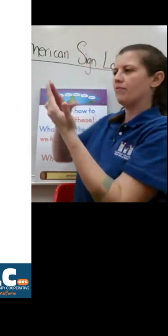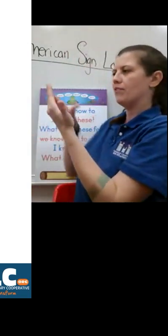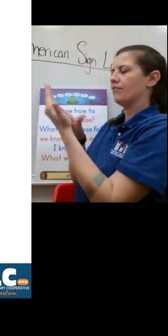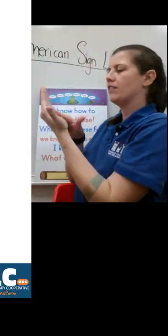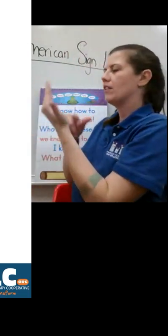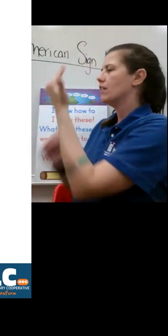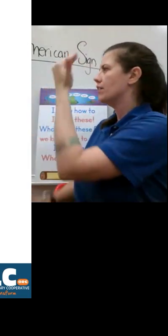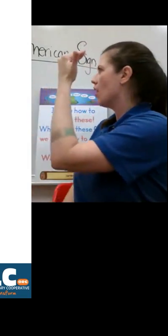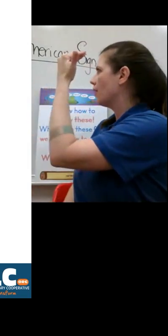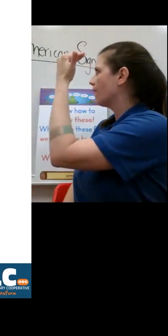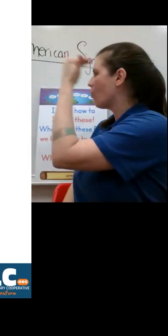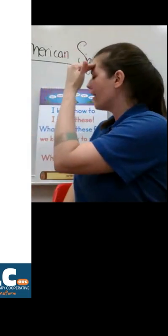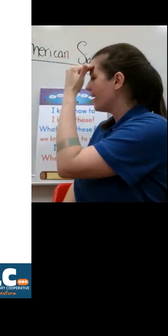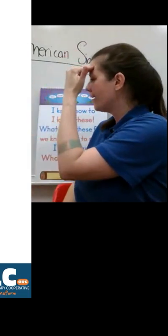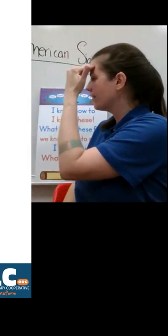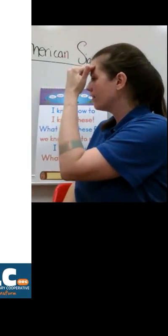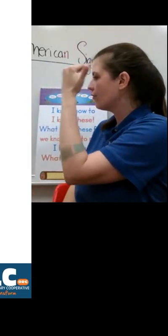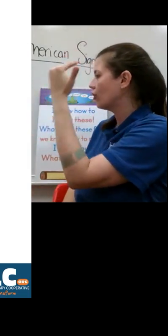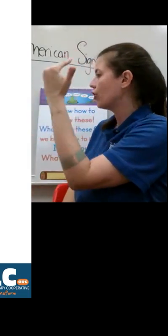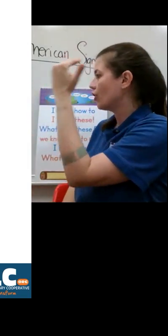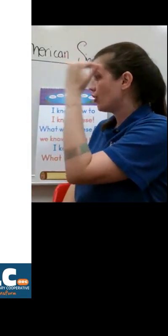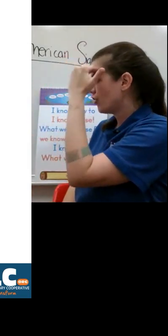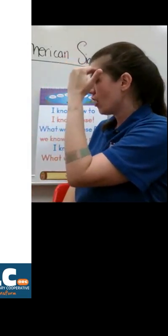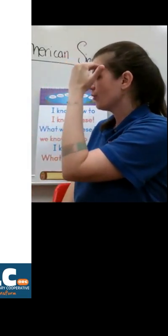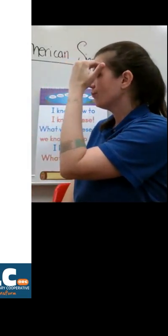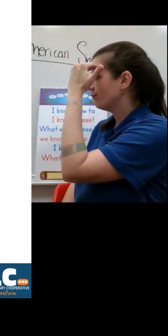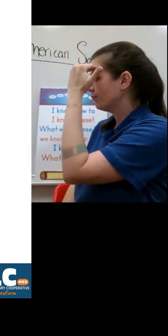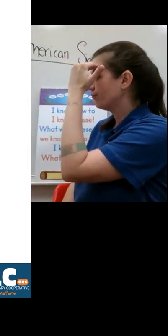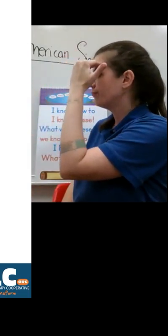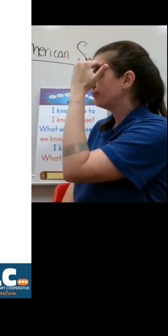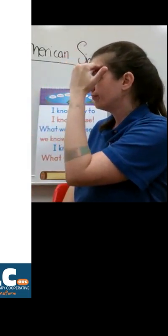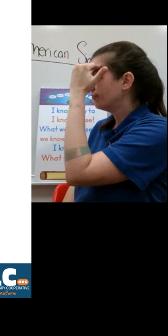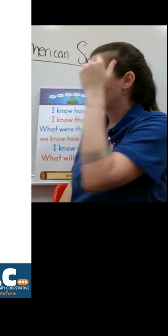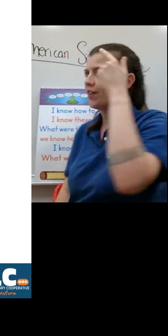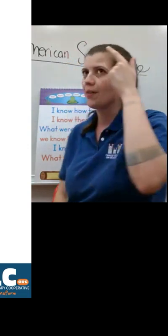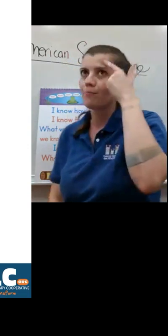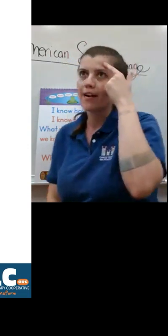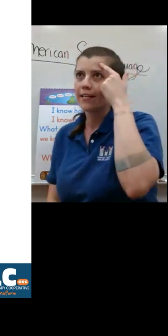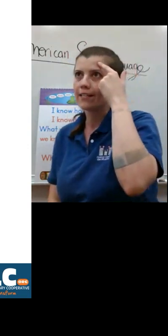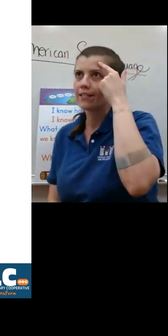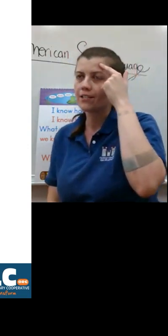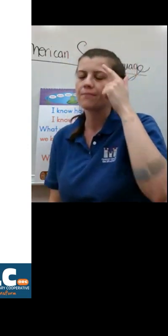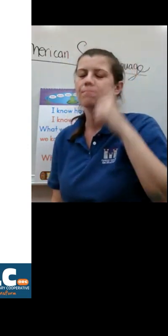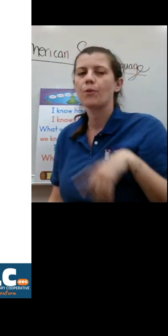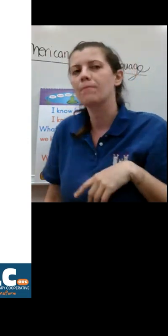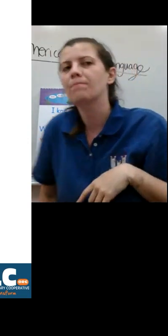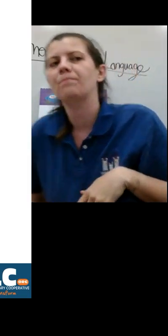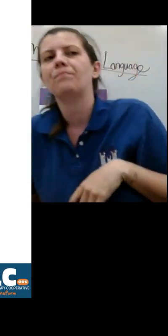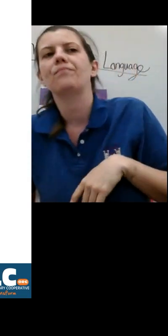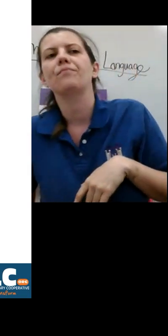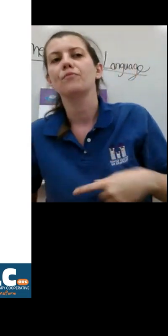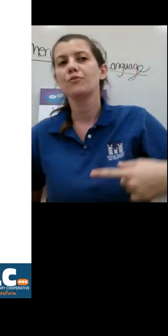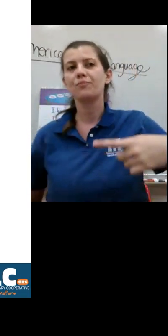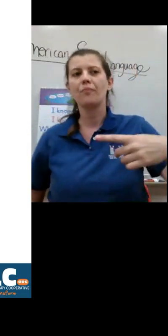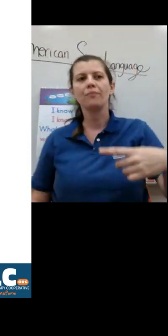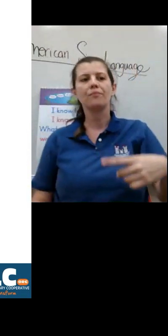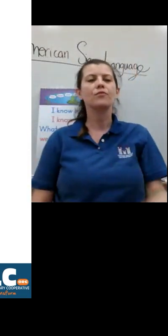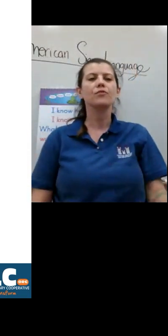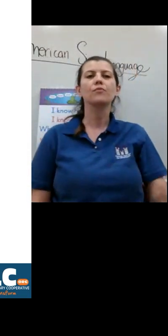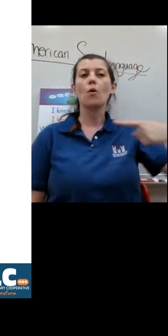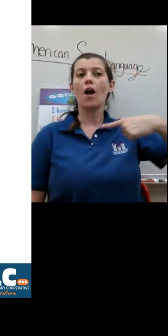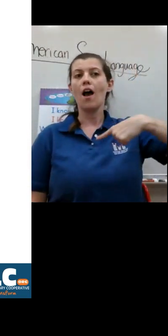The handshake is on the forehead or not in the brain is. Okay.